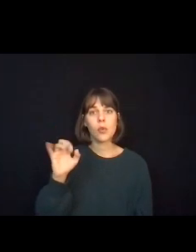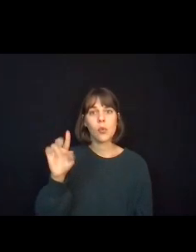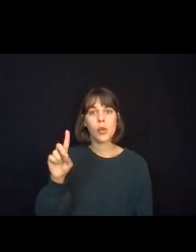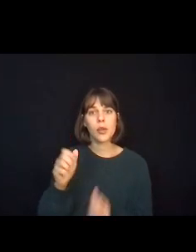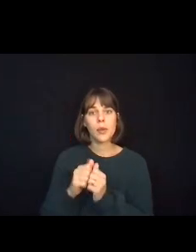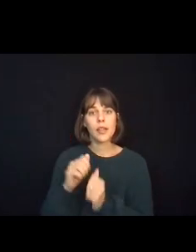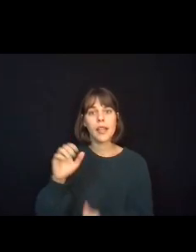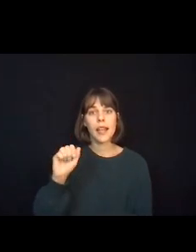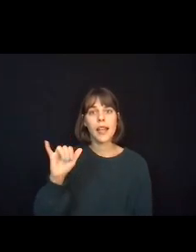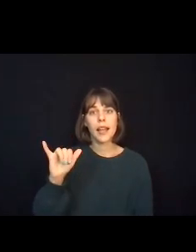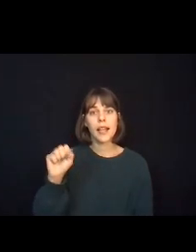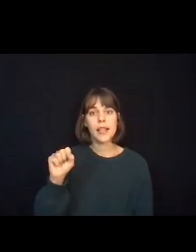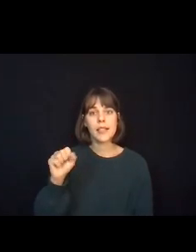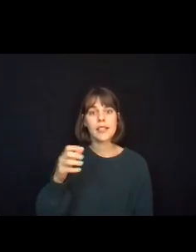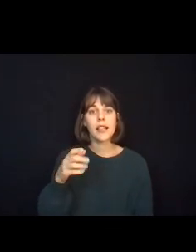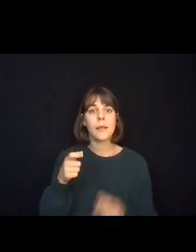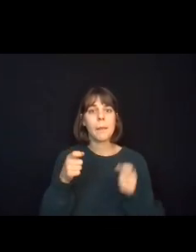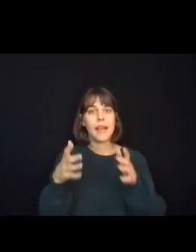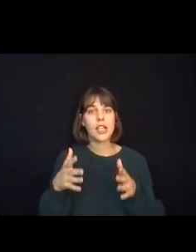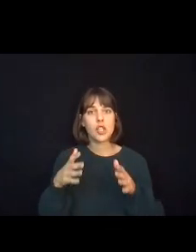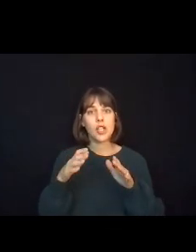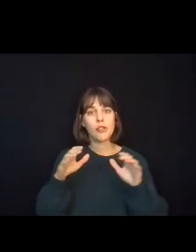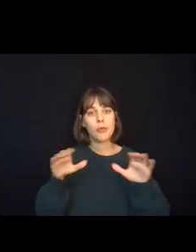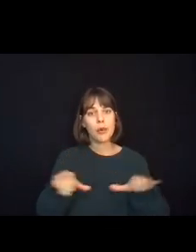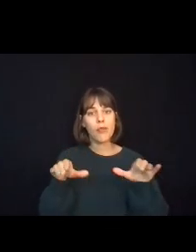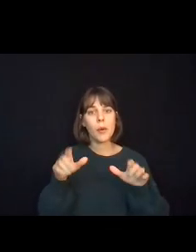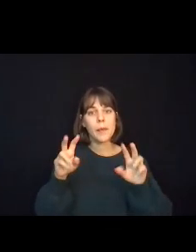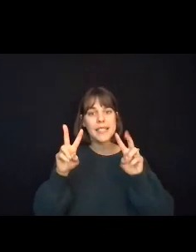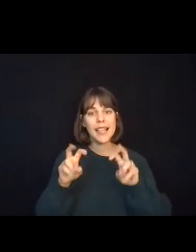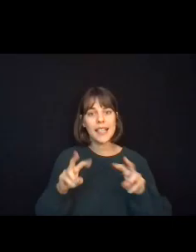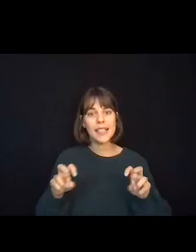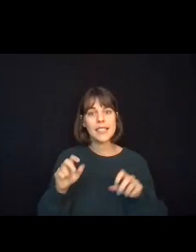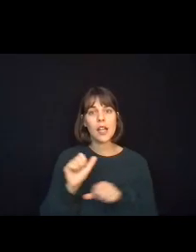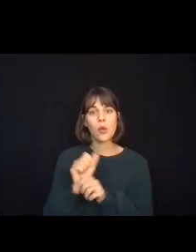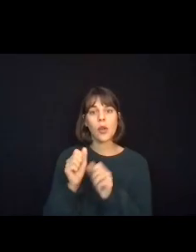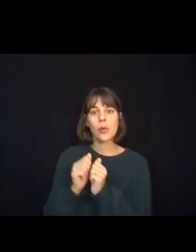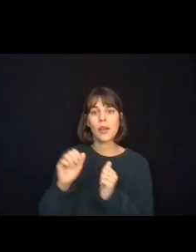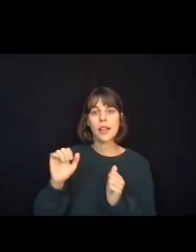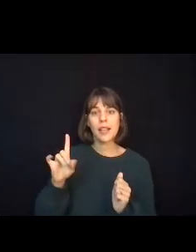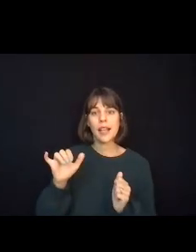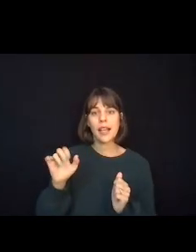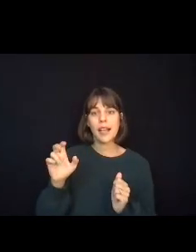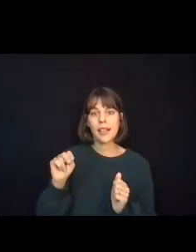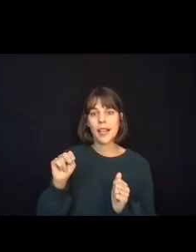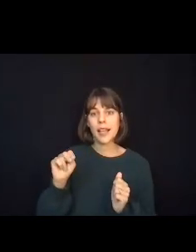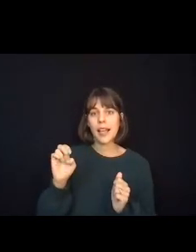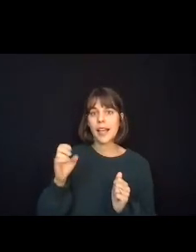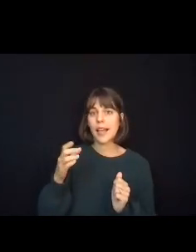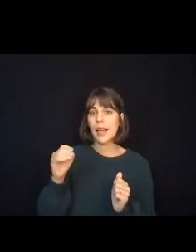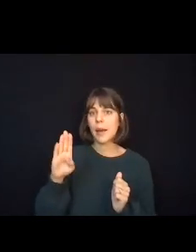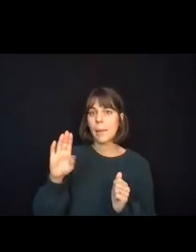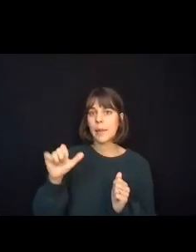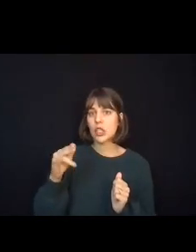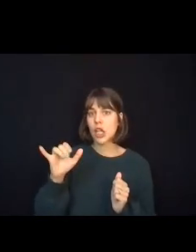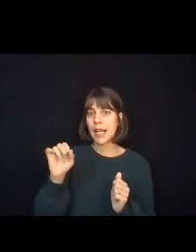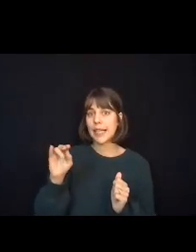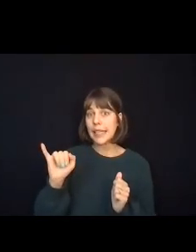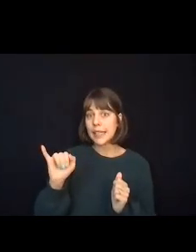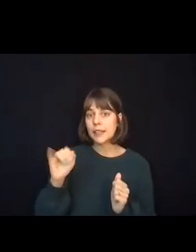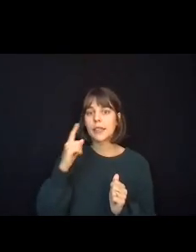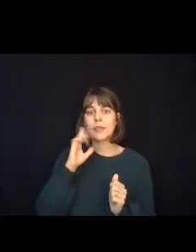I'm manager of performance analytics. And I worked with Adeline Bajani, our data analyst, on this presentation. And